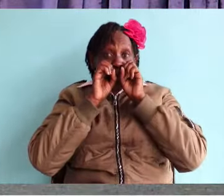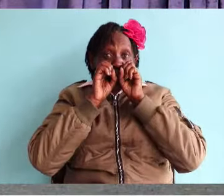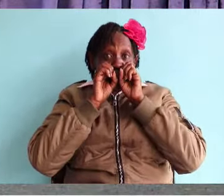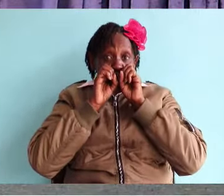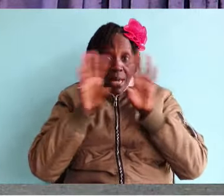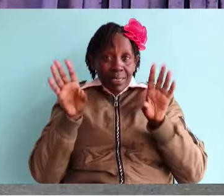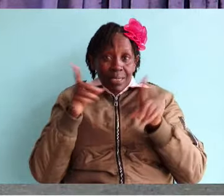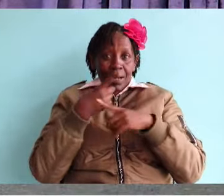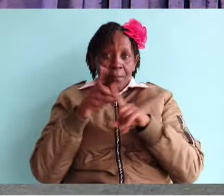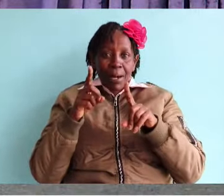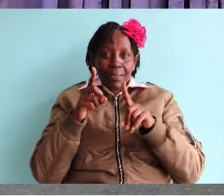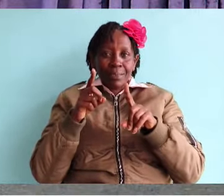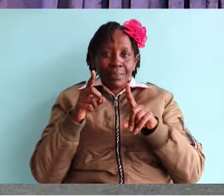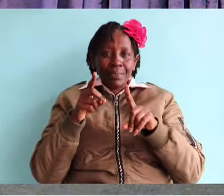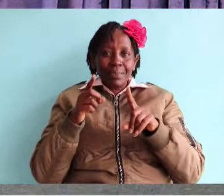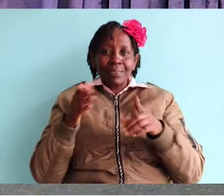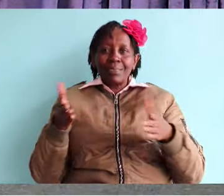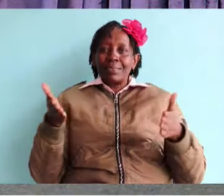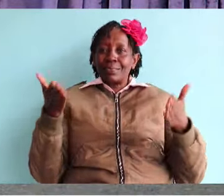life in Christ Jesus.